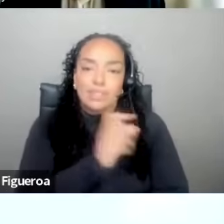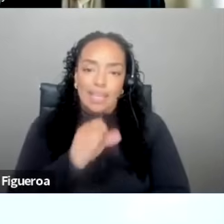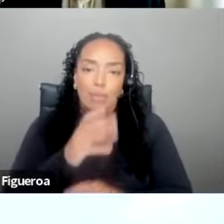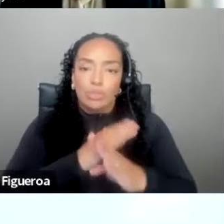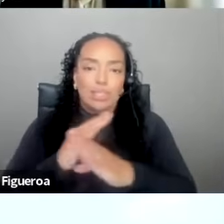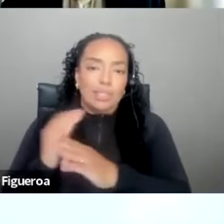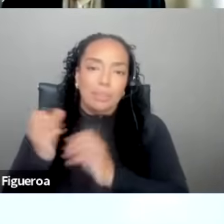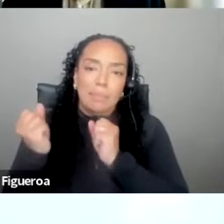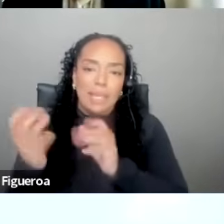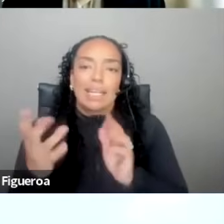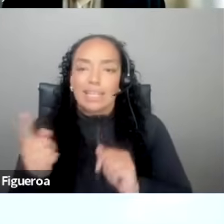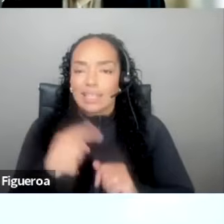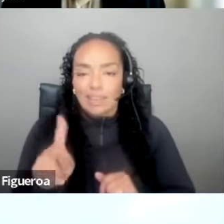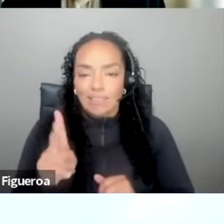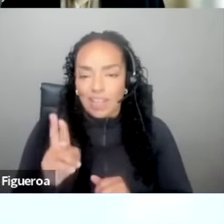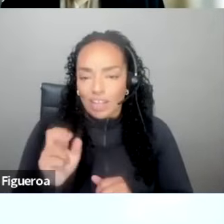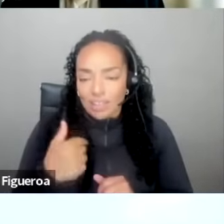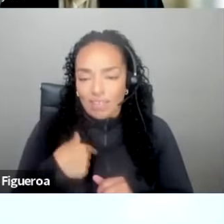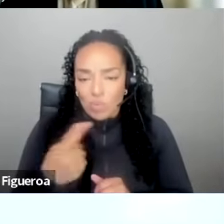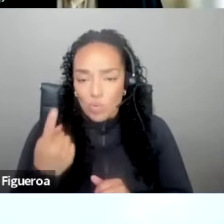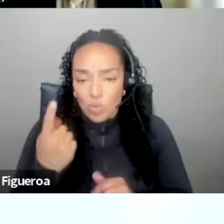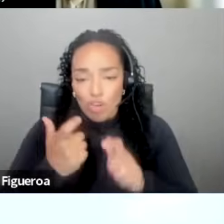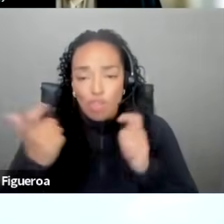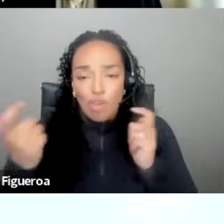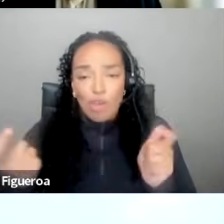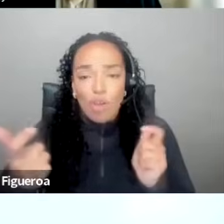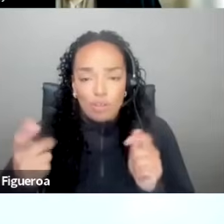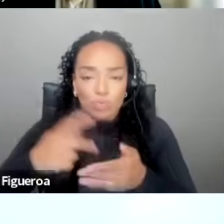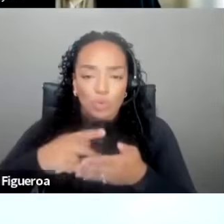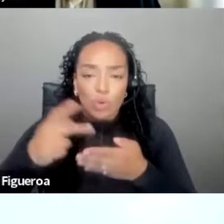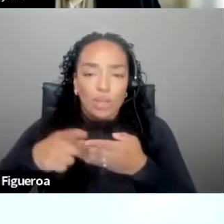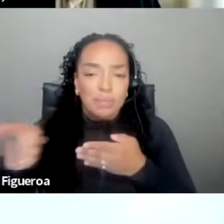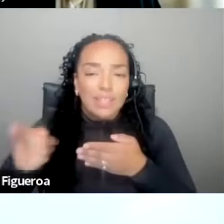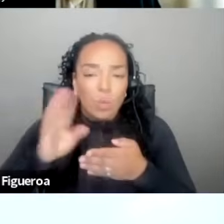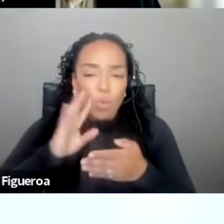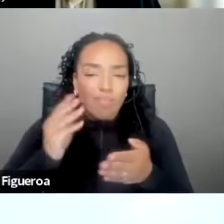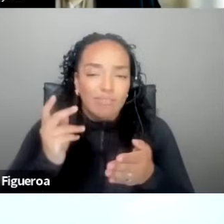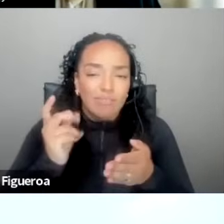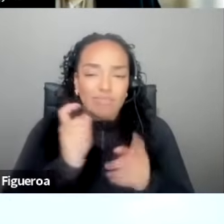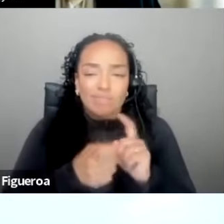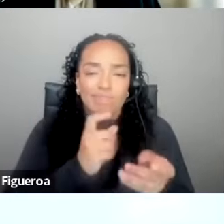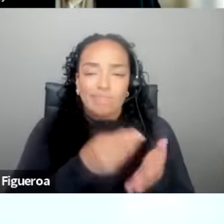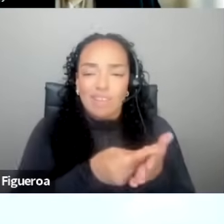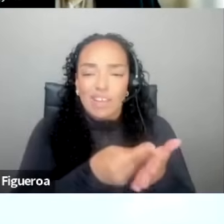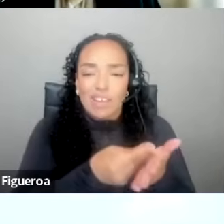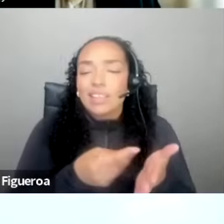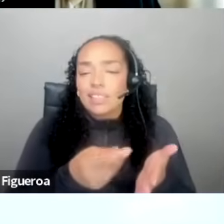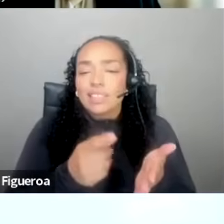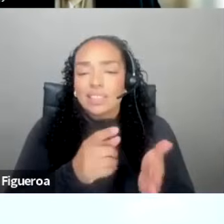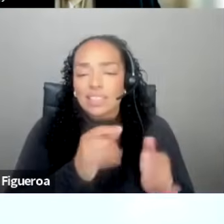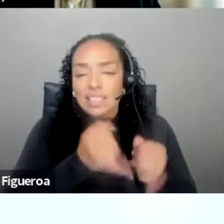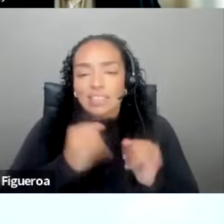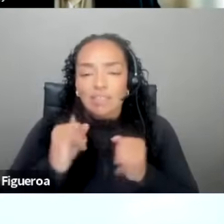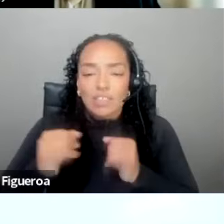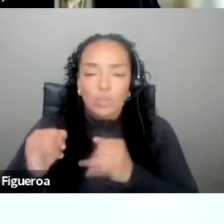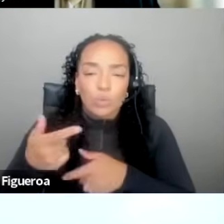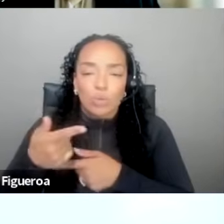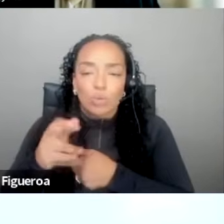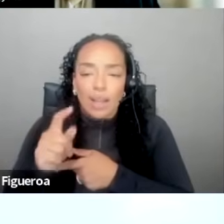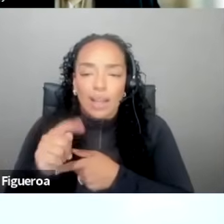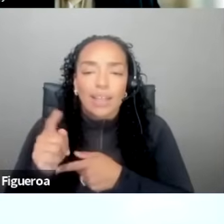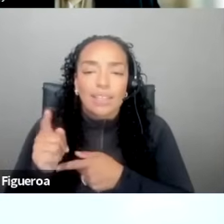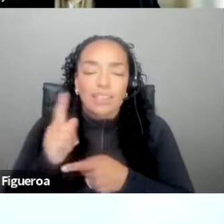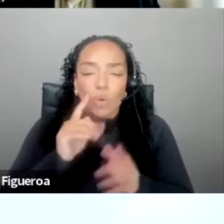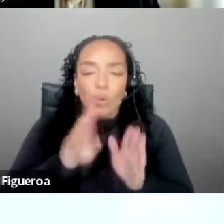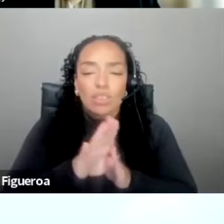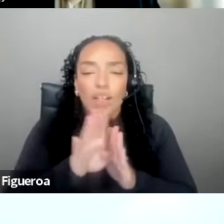very large program that funds individual grants to investigators that are developing vaccines, and we